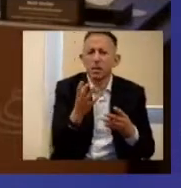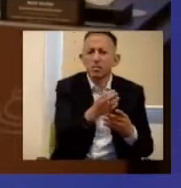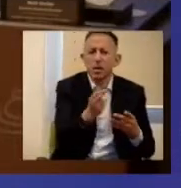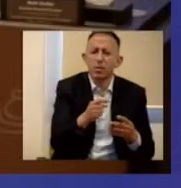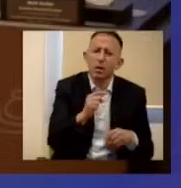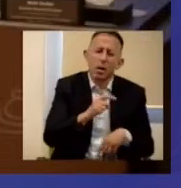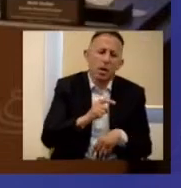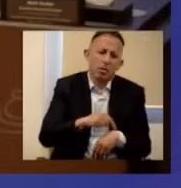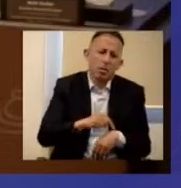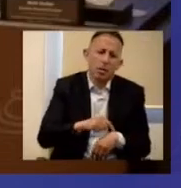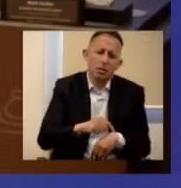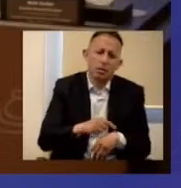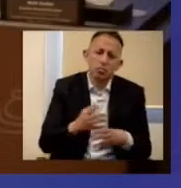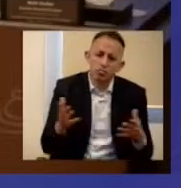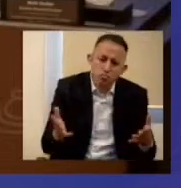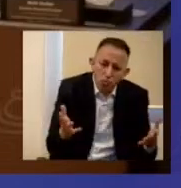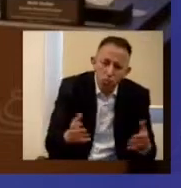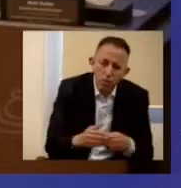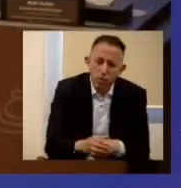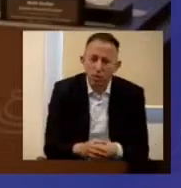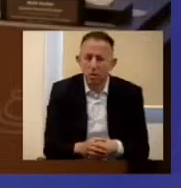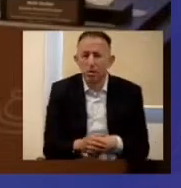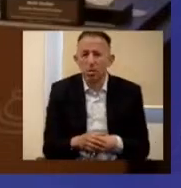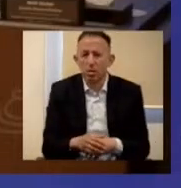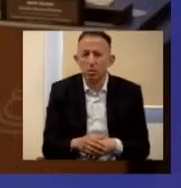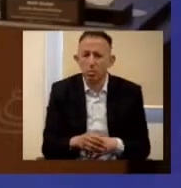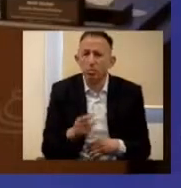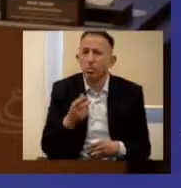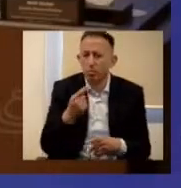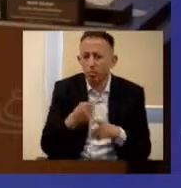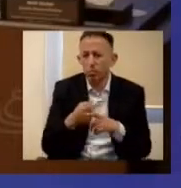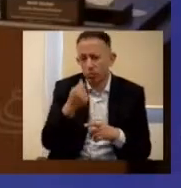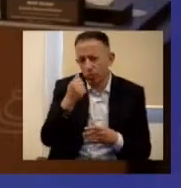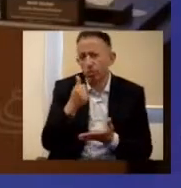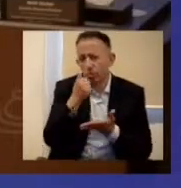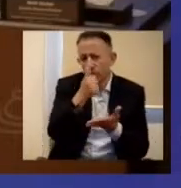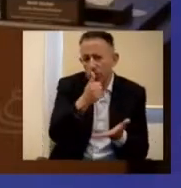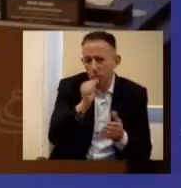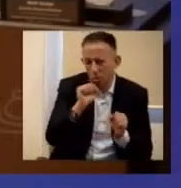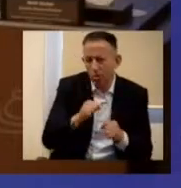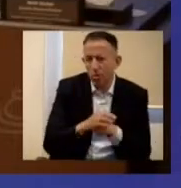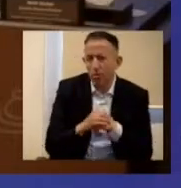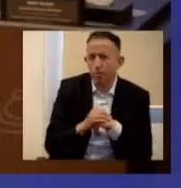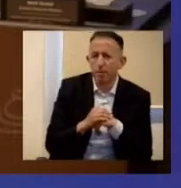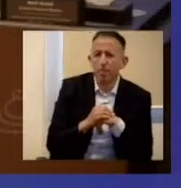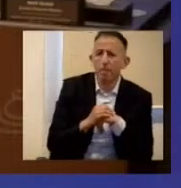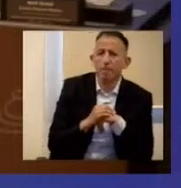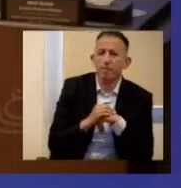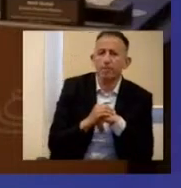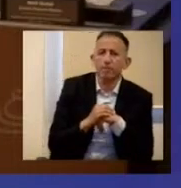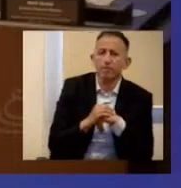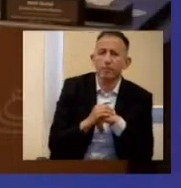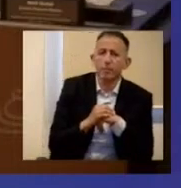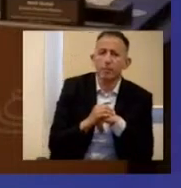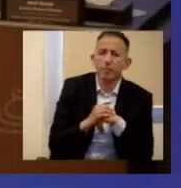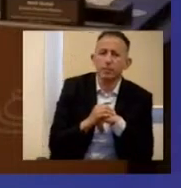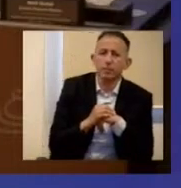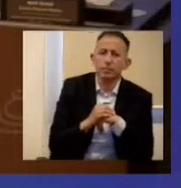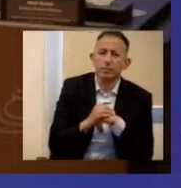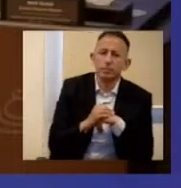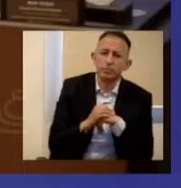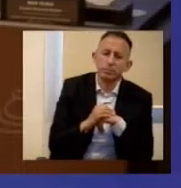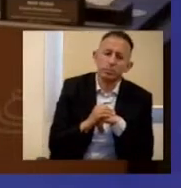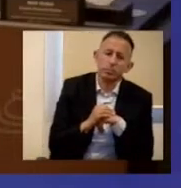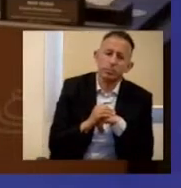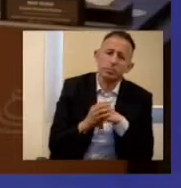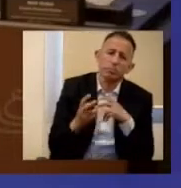limitations about which I believe that we are not going to have sentient machines nearby. That's something that for